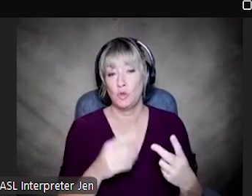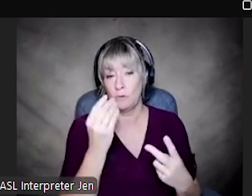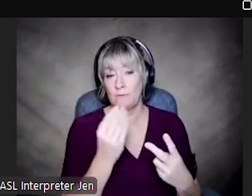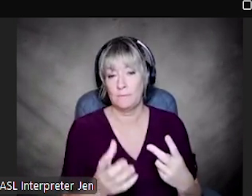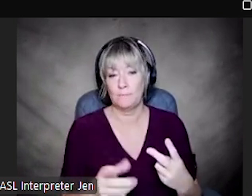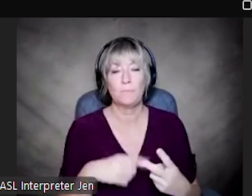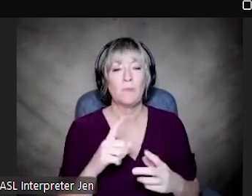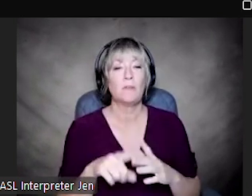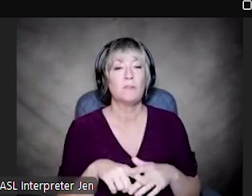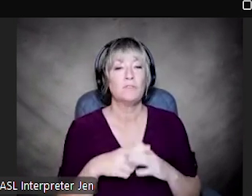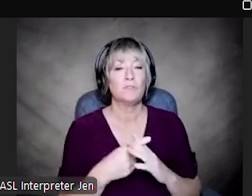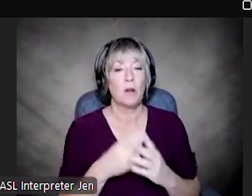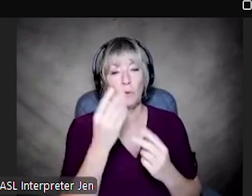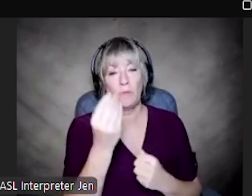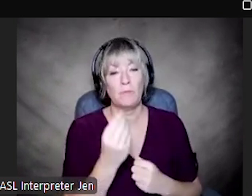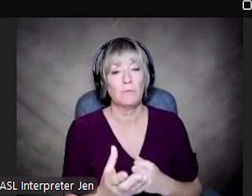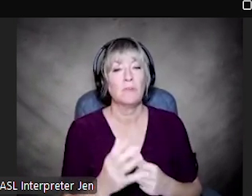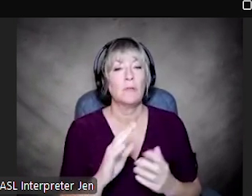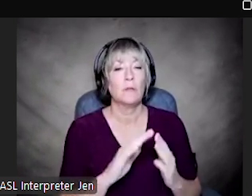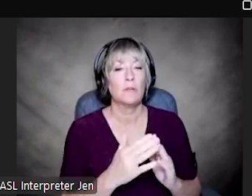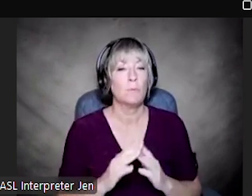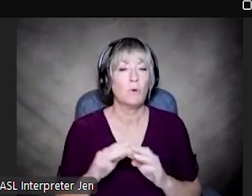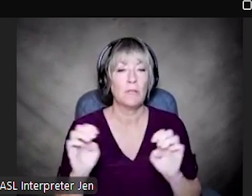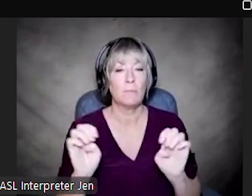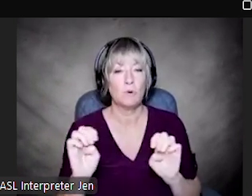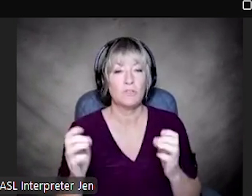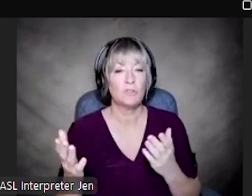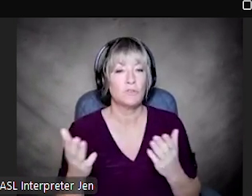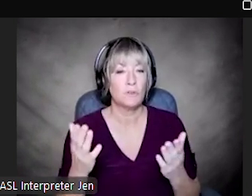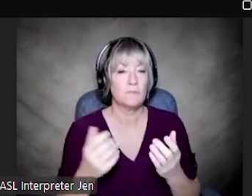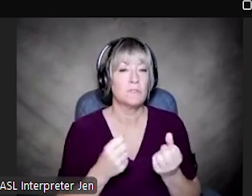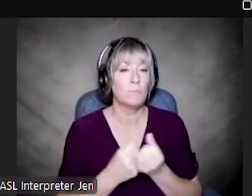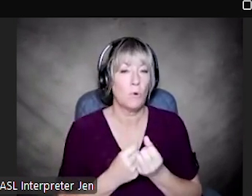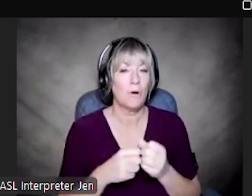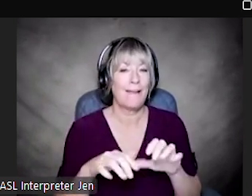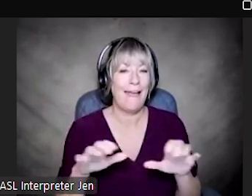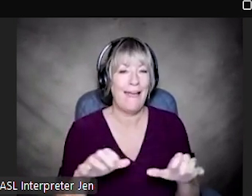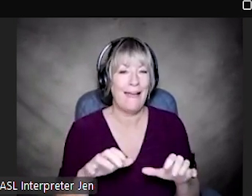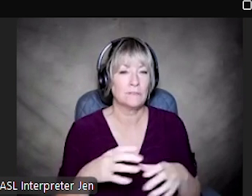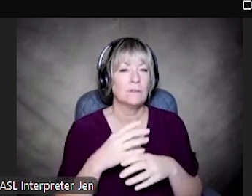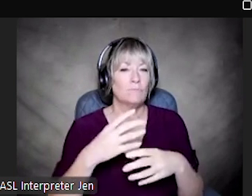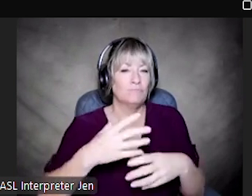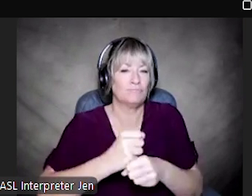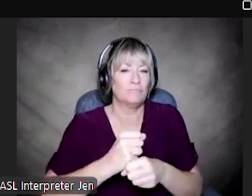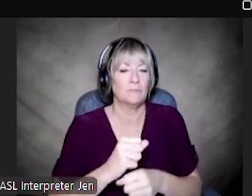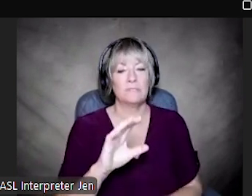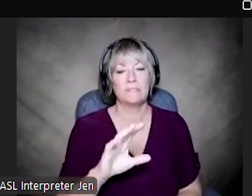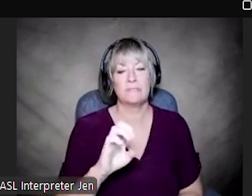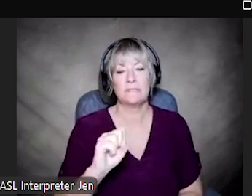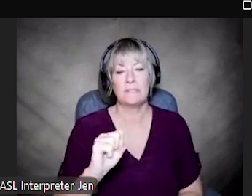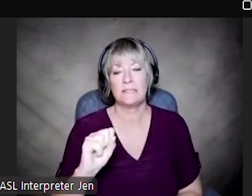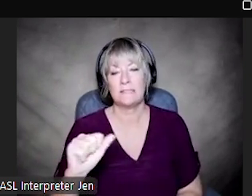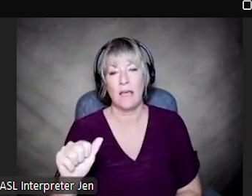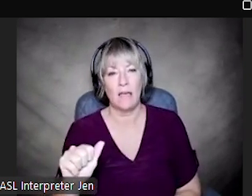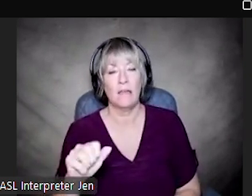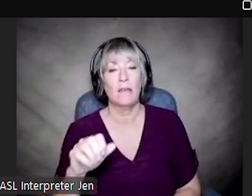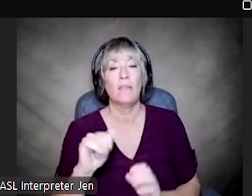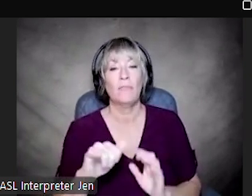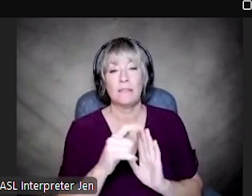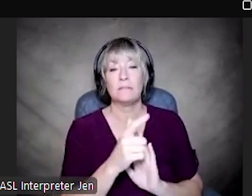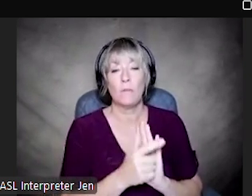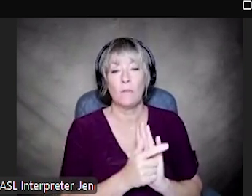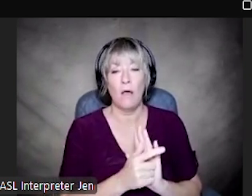going to start with an update on our Community Emergency Services and Support Act, which we call CESA. This is the law